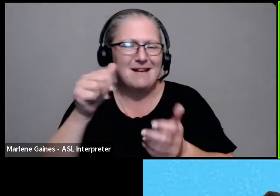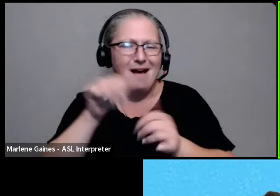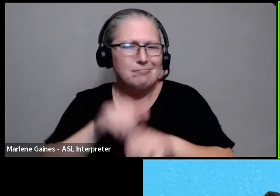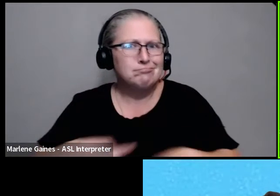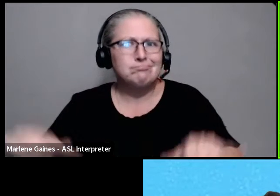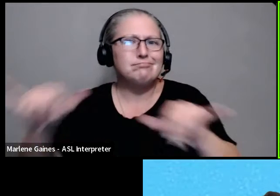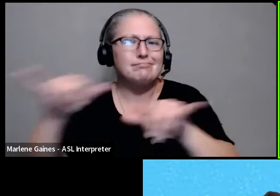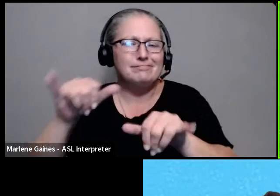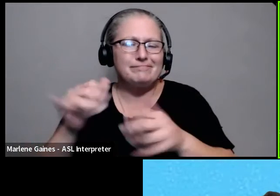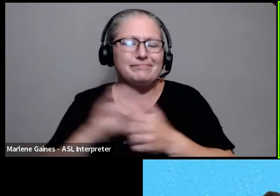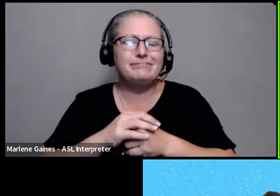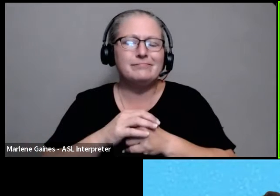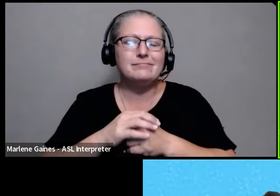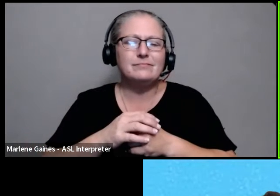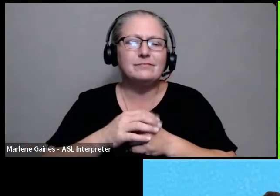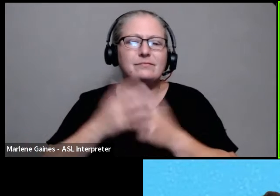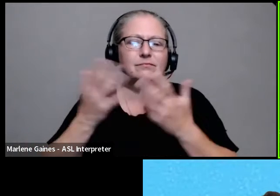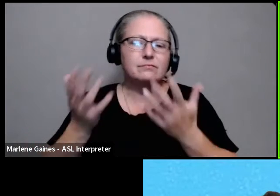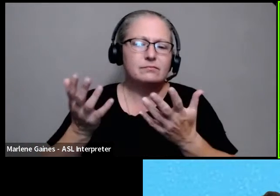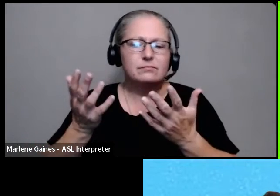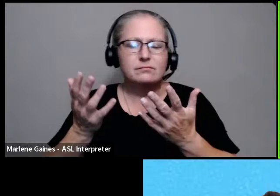so